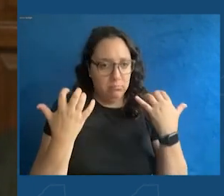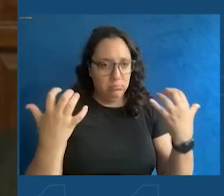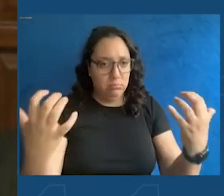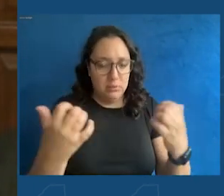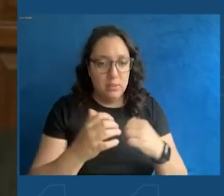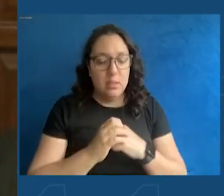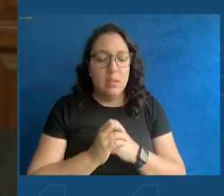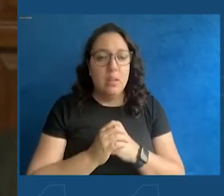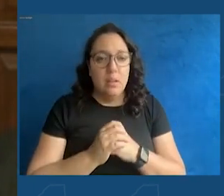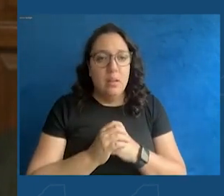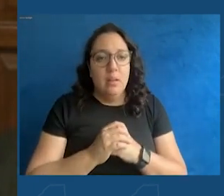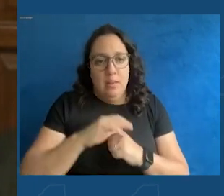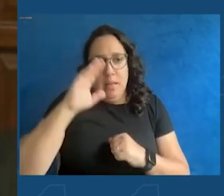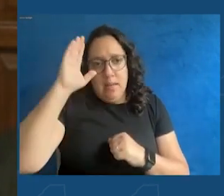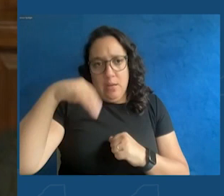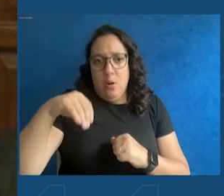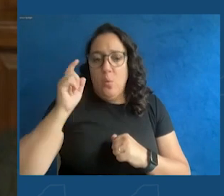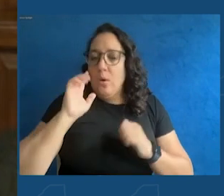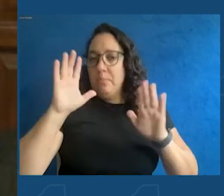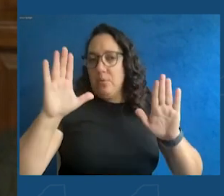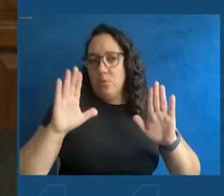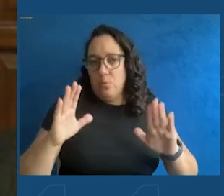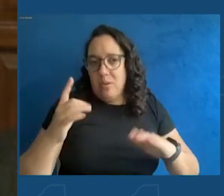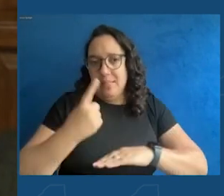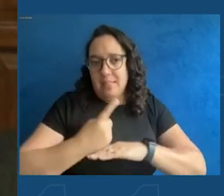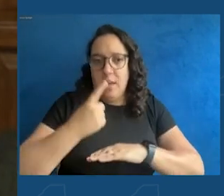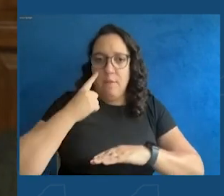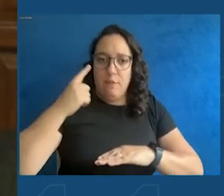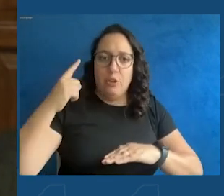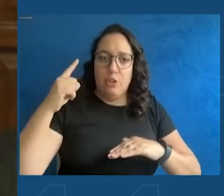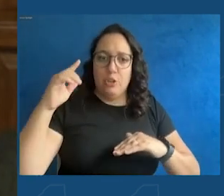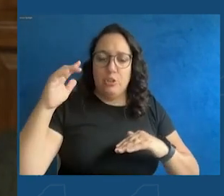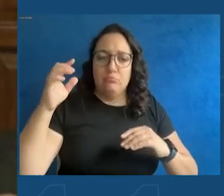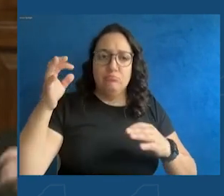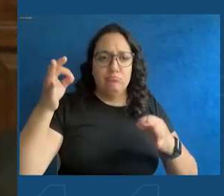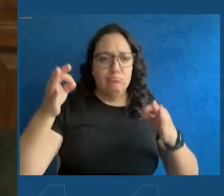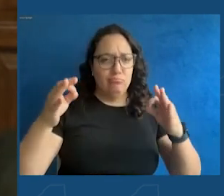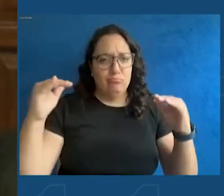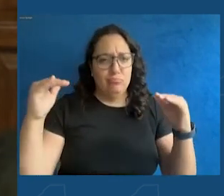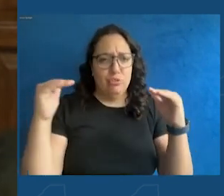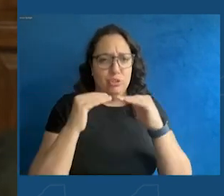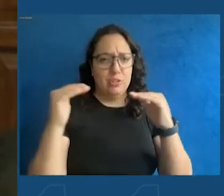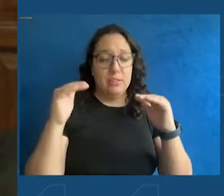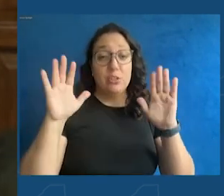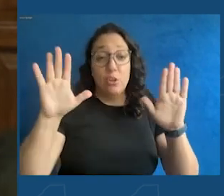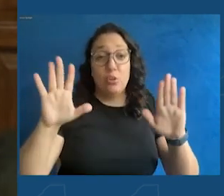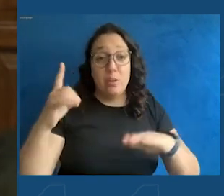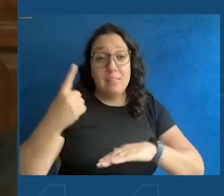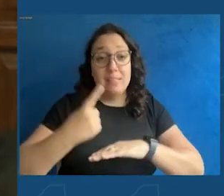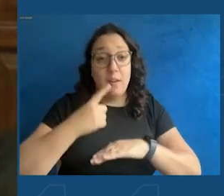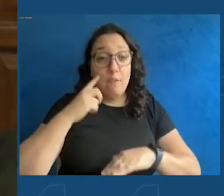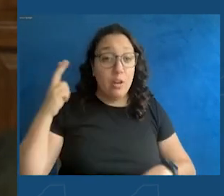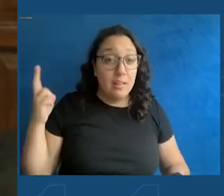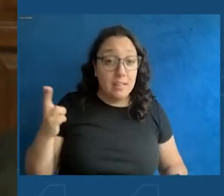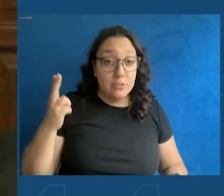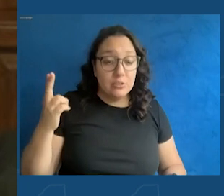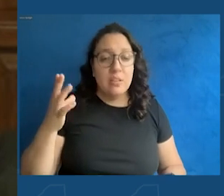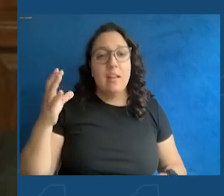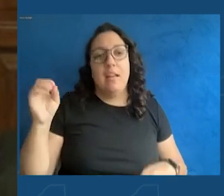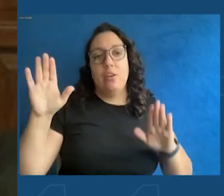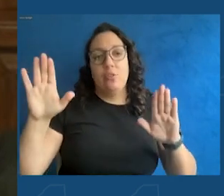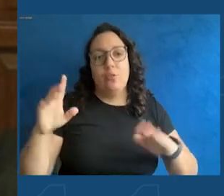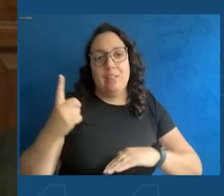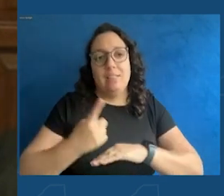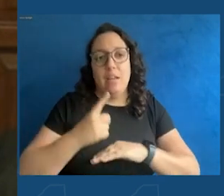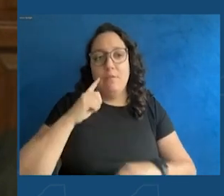be a great day for justice. It's a great day for history, and it's certainly a great day for Caitlin Halligan and her family. So